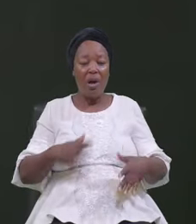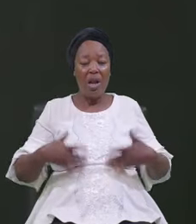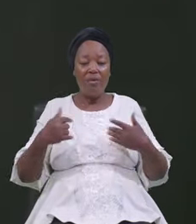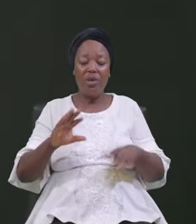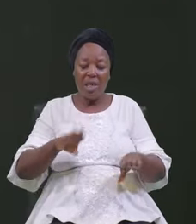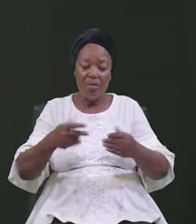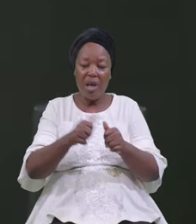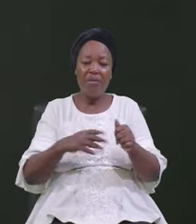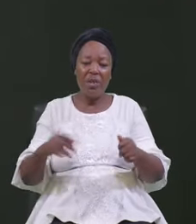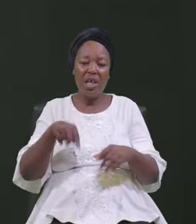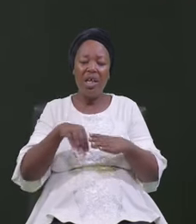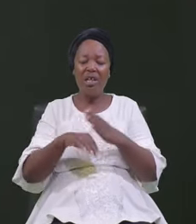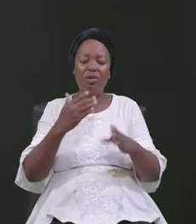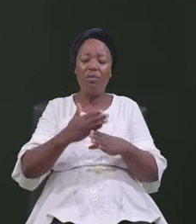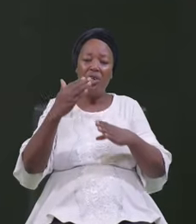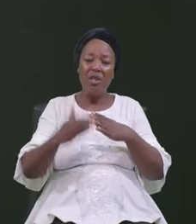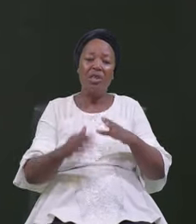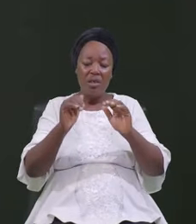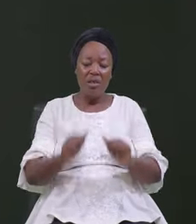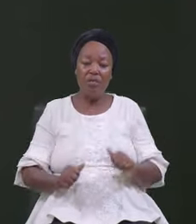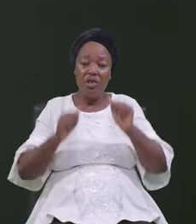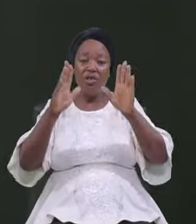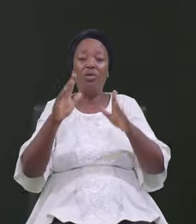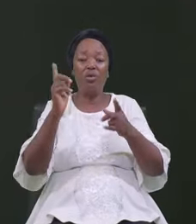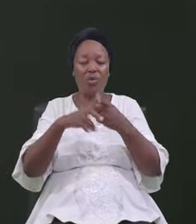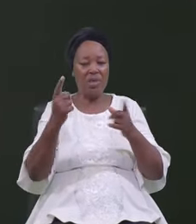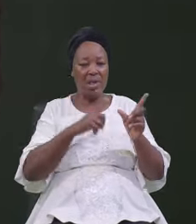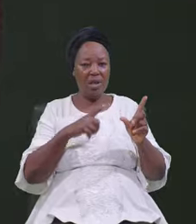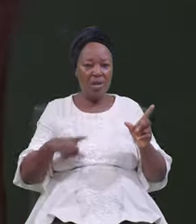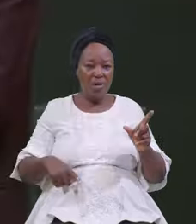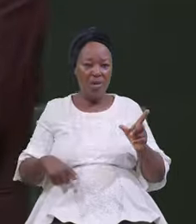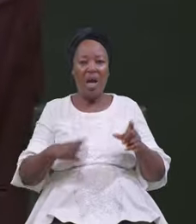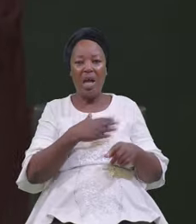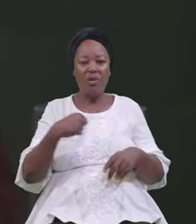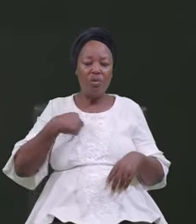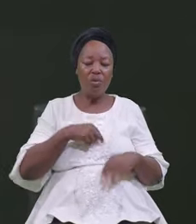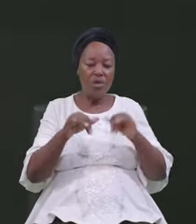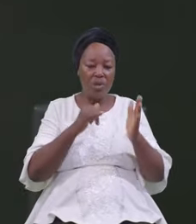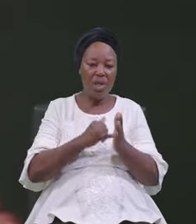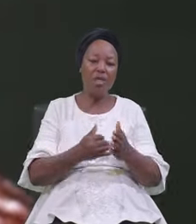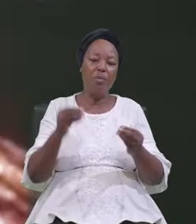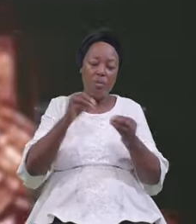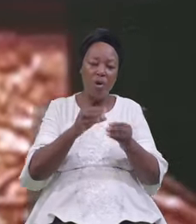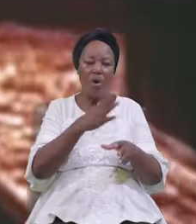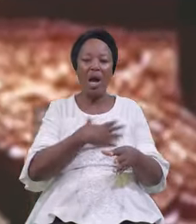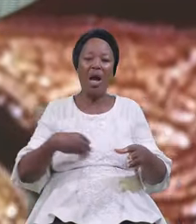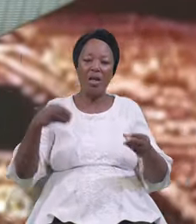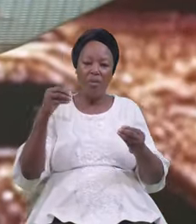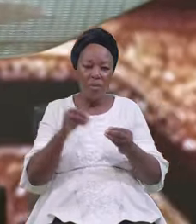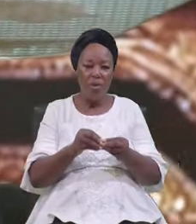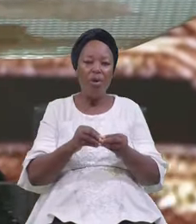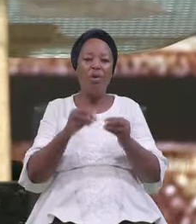everything in total submission, surrender unto the Lord, and we do it more and more